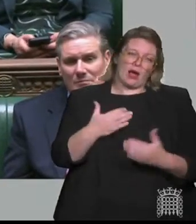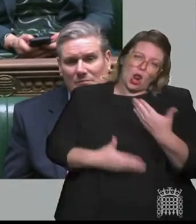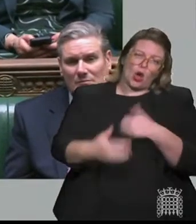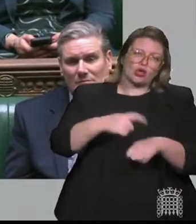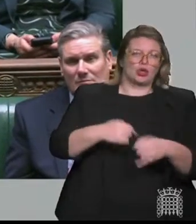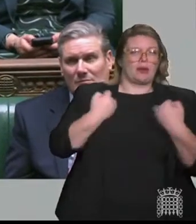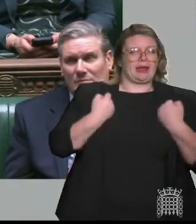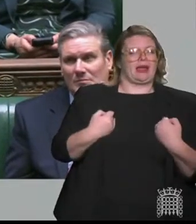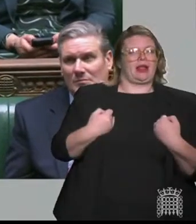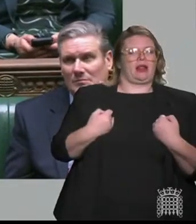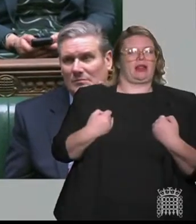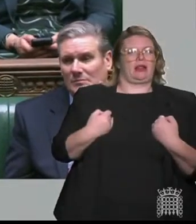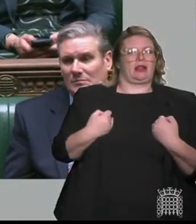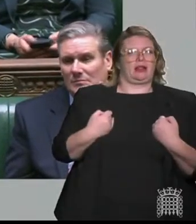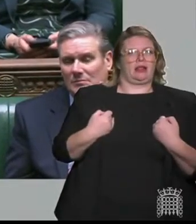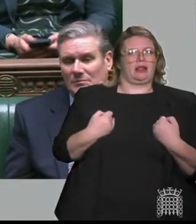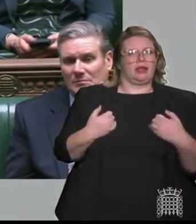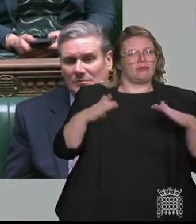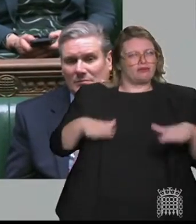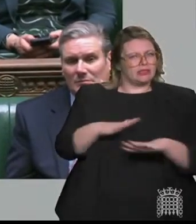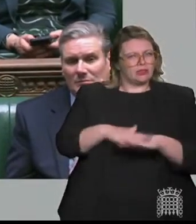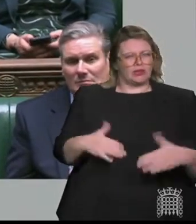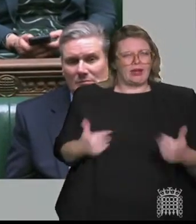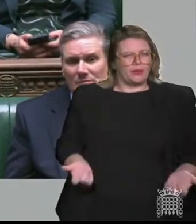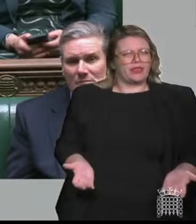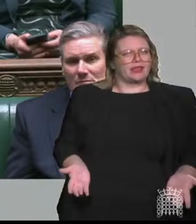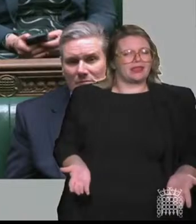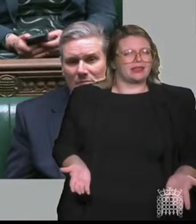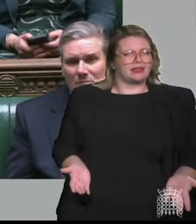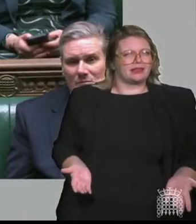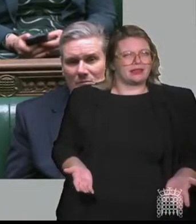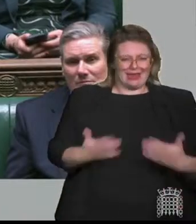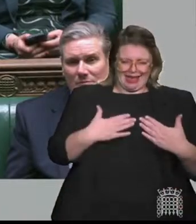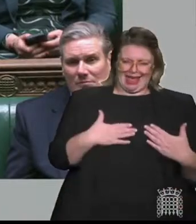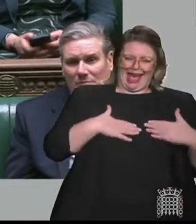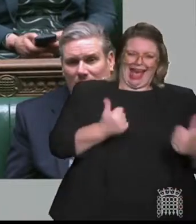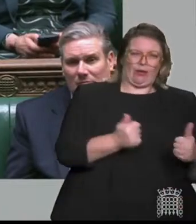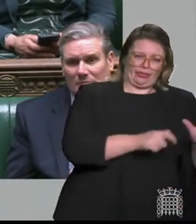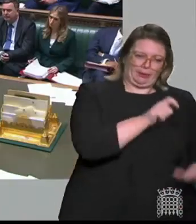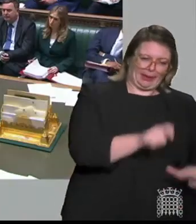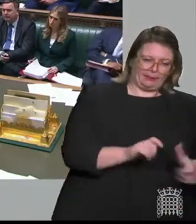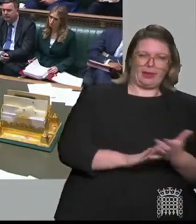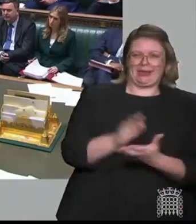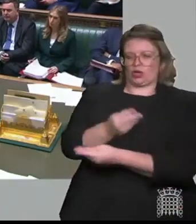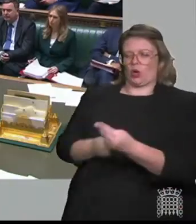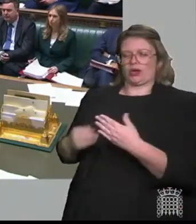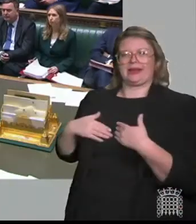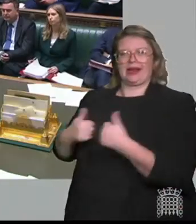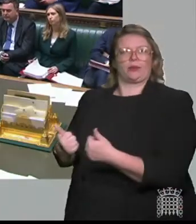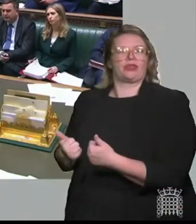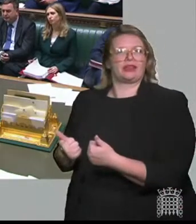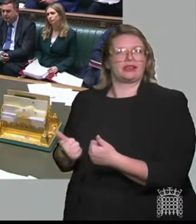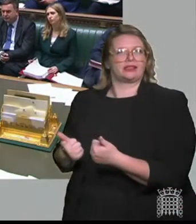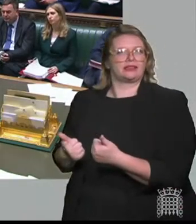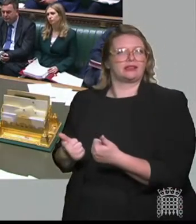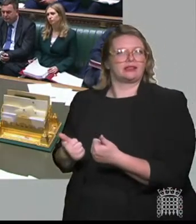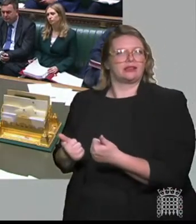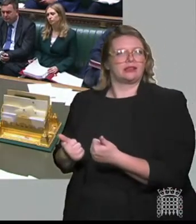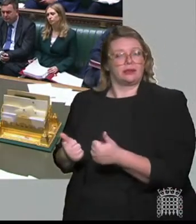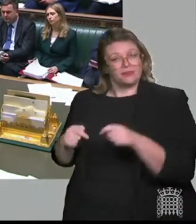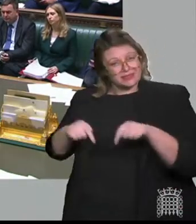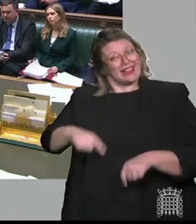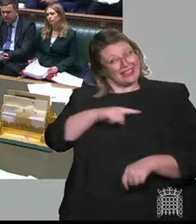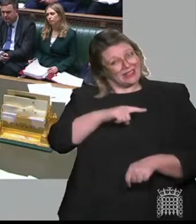sickness. A healthy nation is critical to a healthy economy. That's why Labour has pledged to